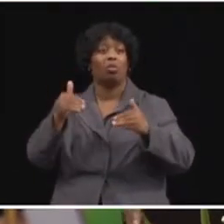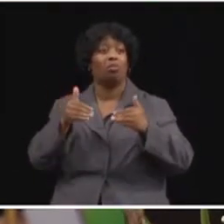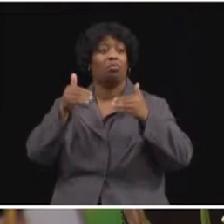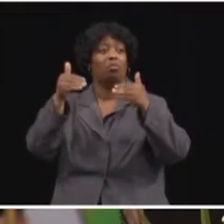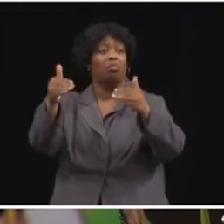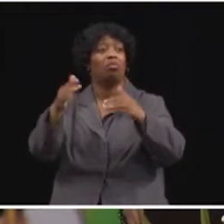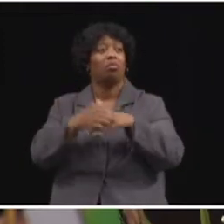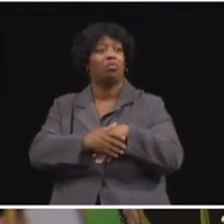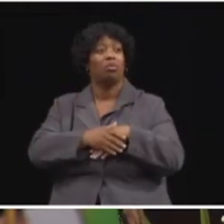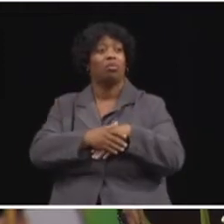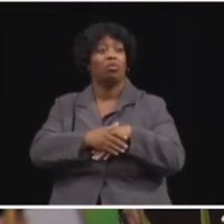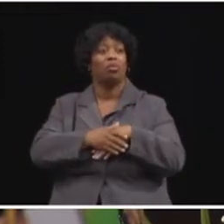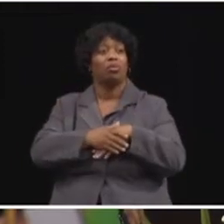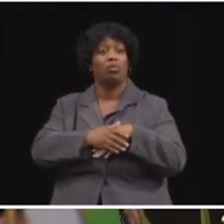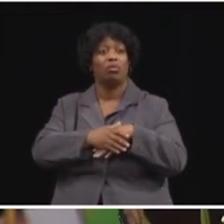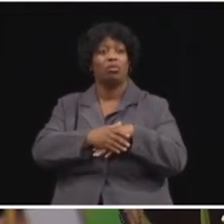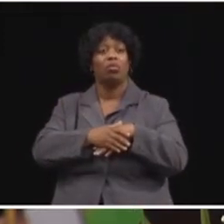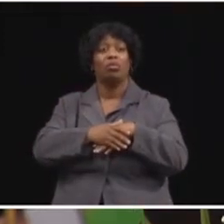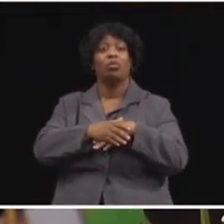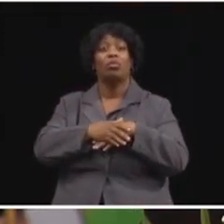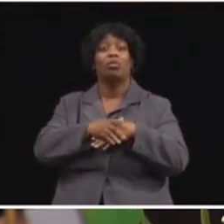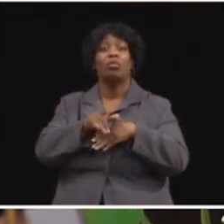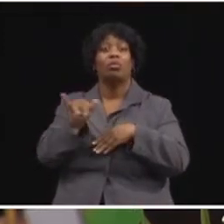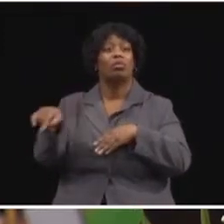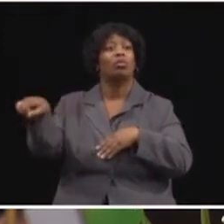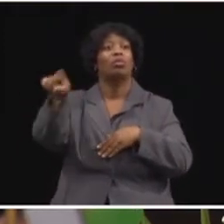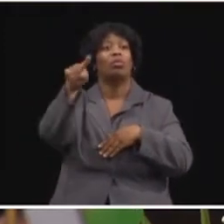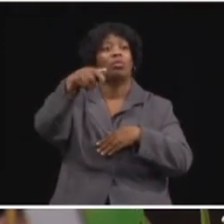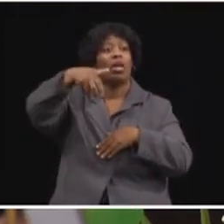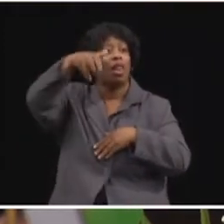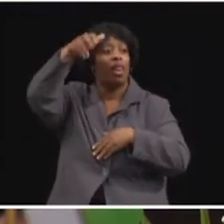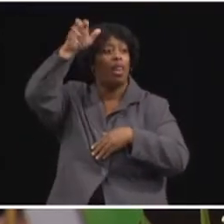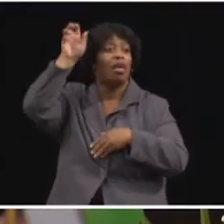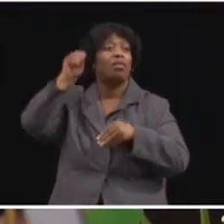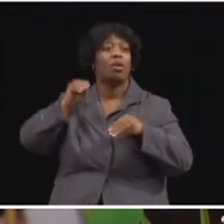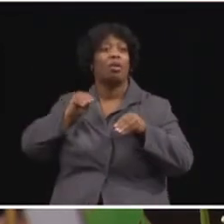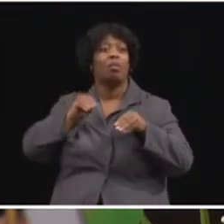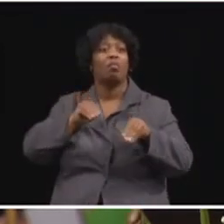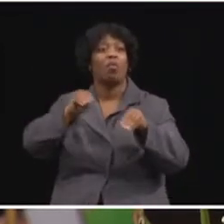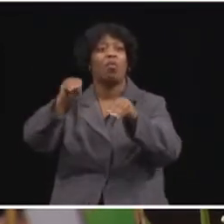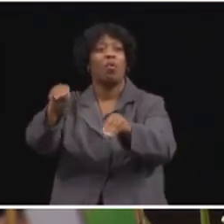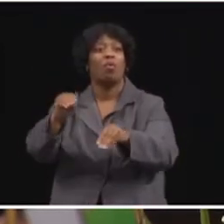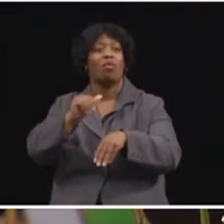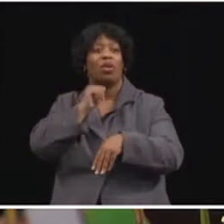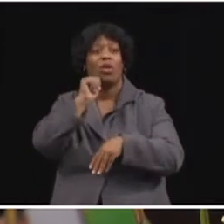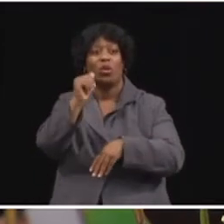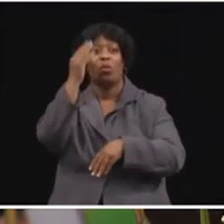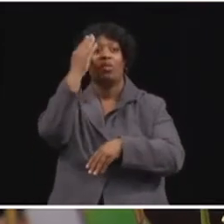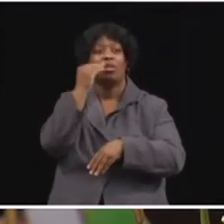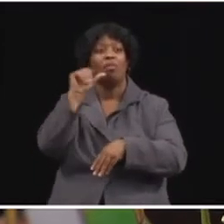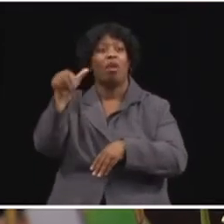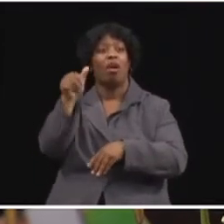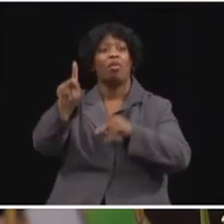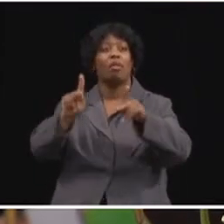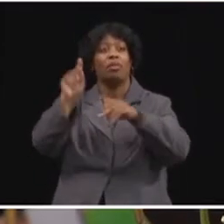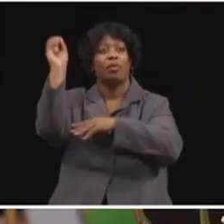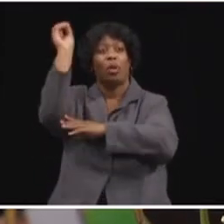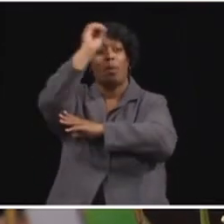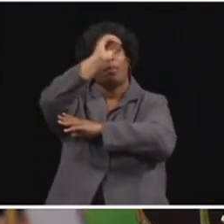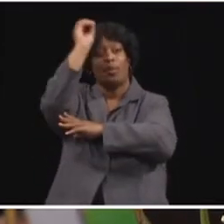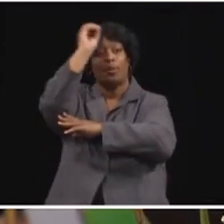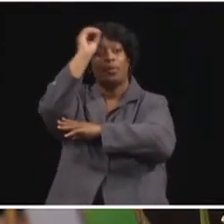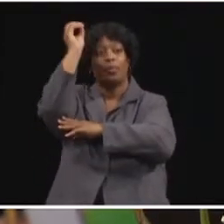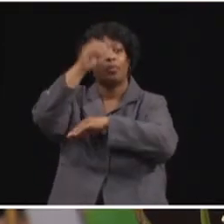the lions and rule this globe. And lions never lose sleep over the opinion of sheep.